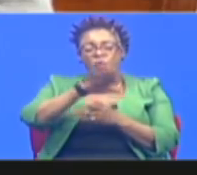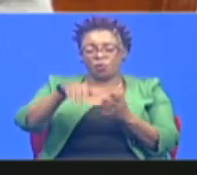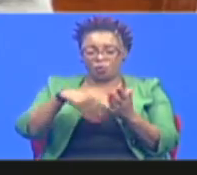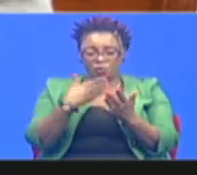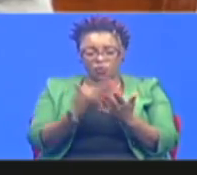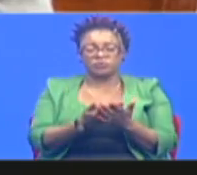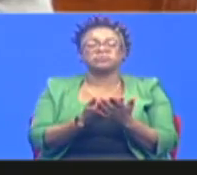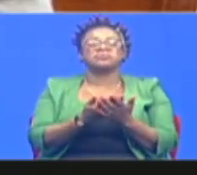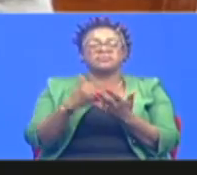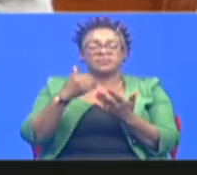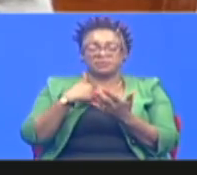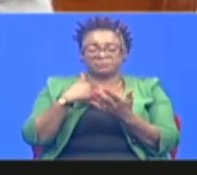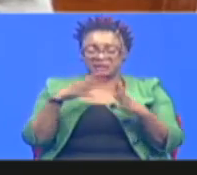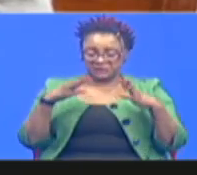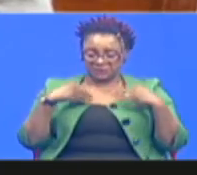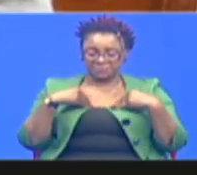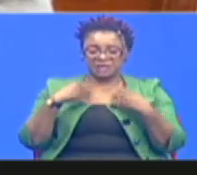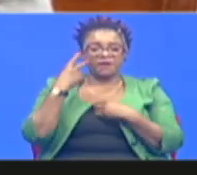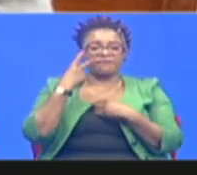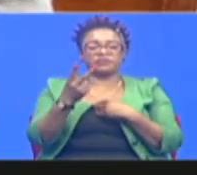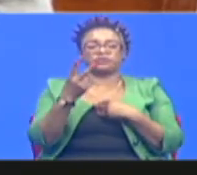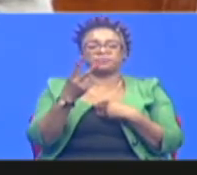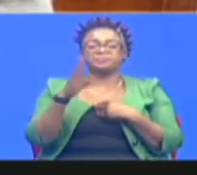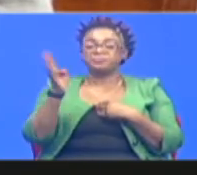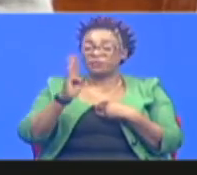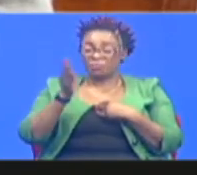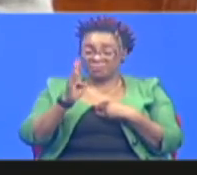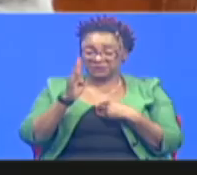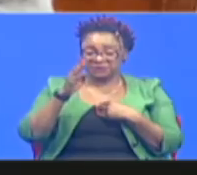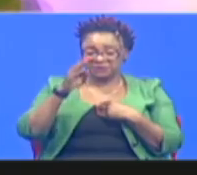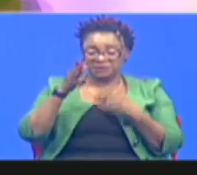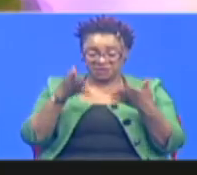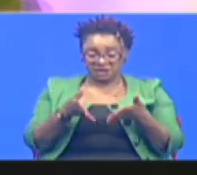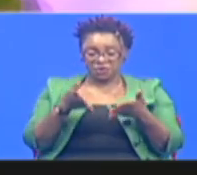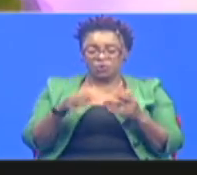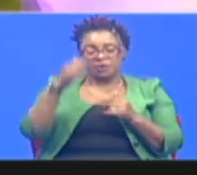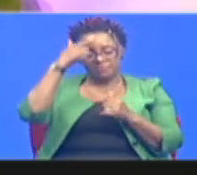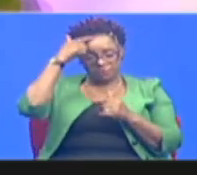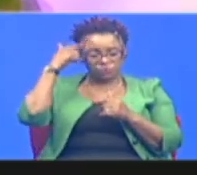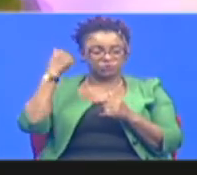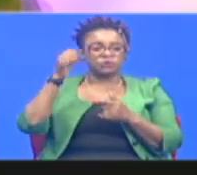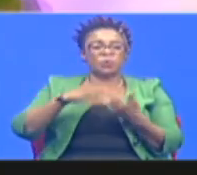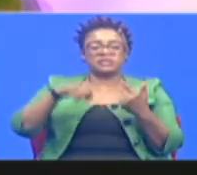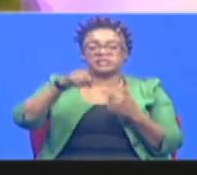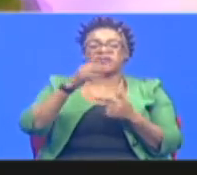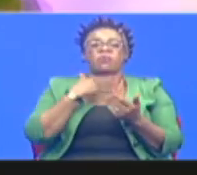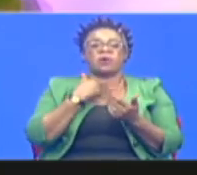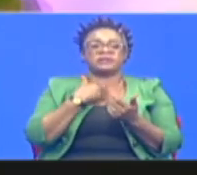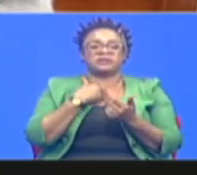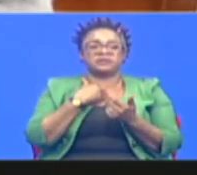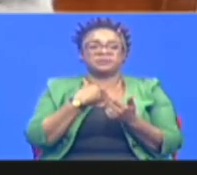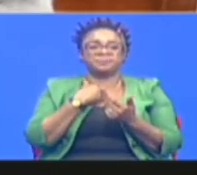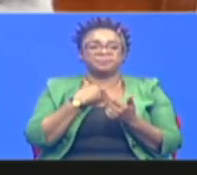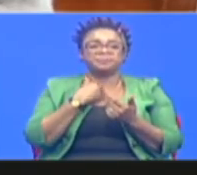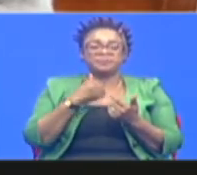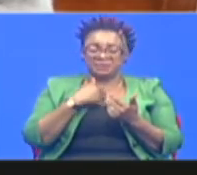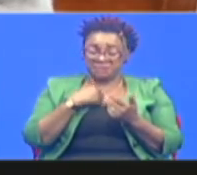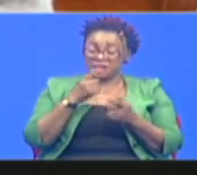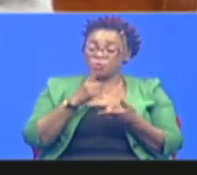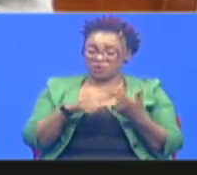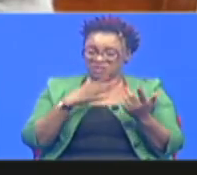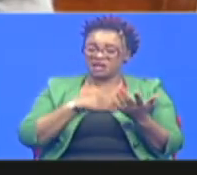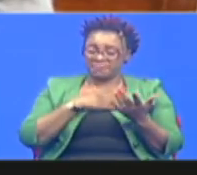vision, and Bomet is what it is today because of what this lady stood for. Personally, I am what I am because of this great